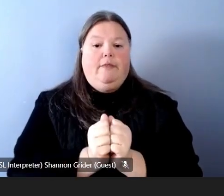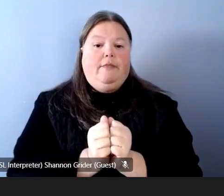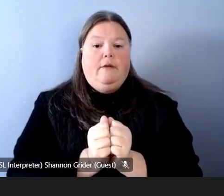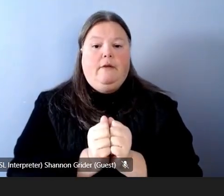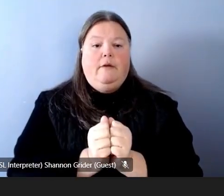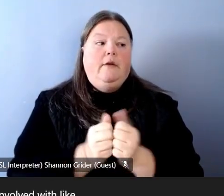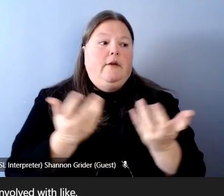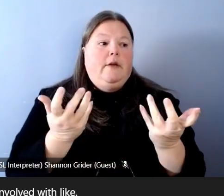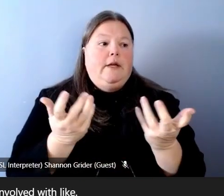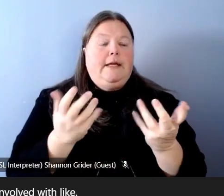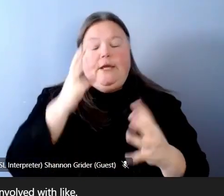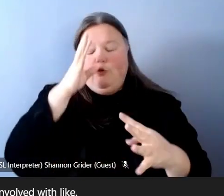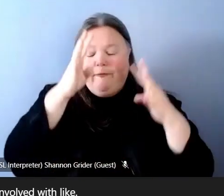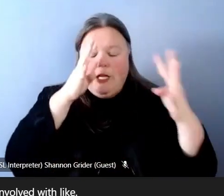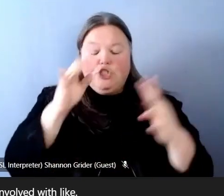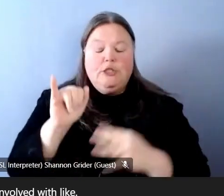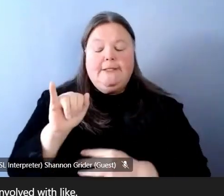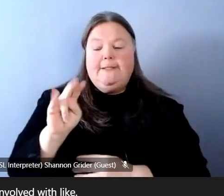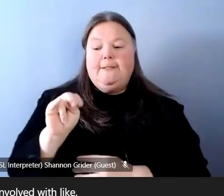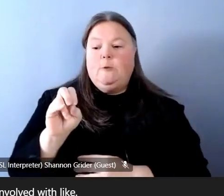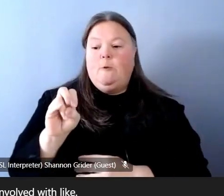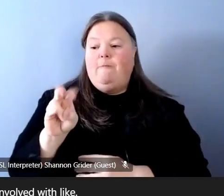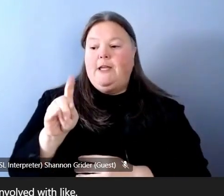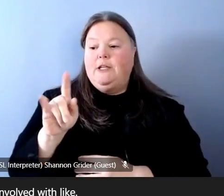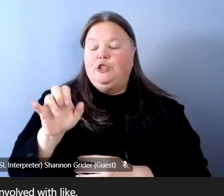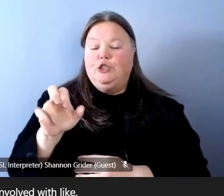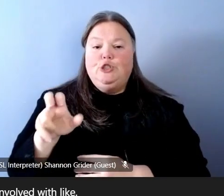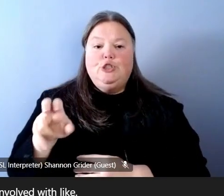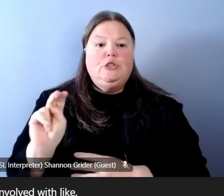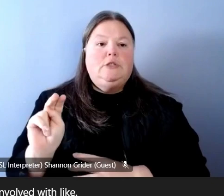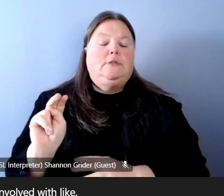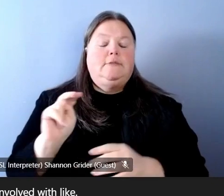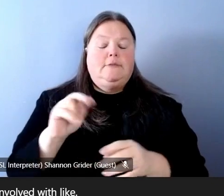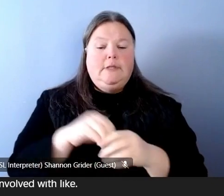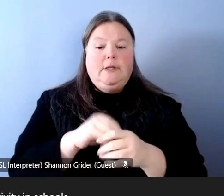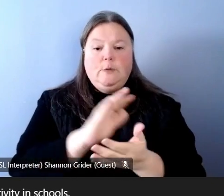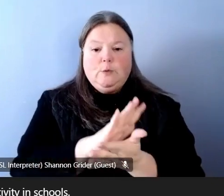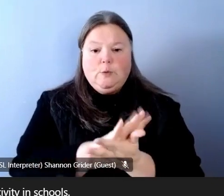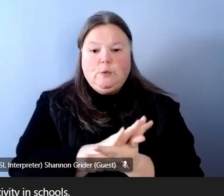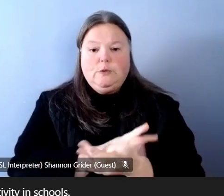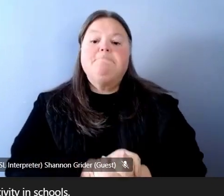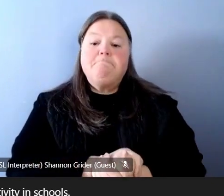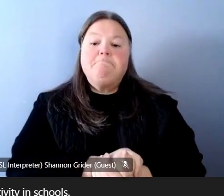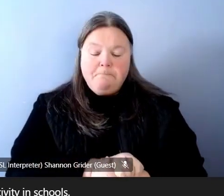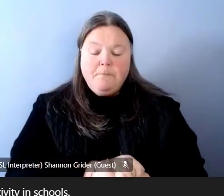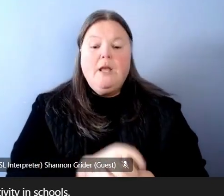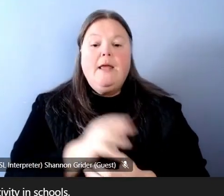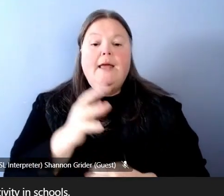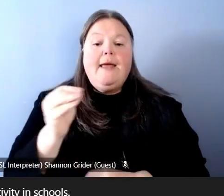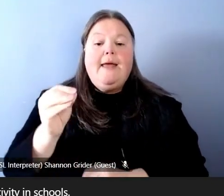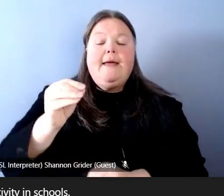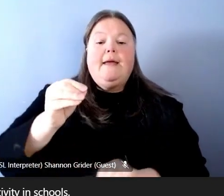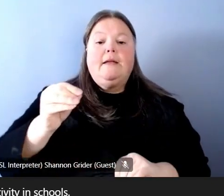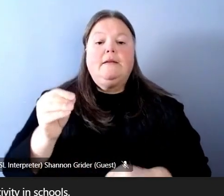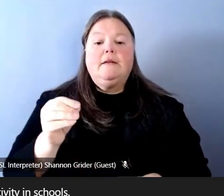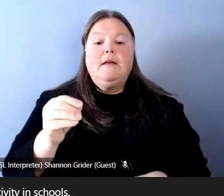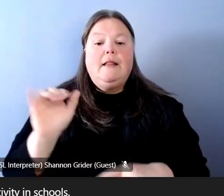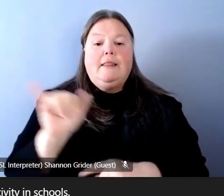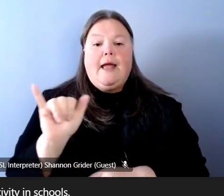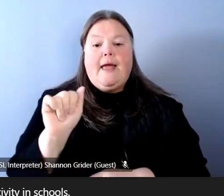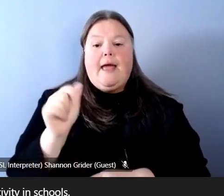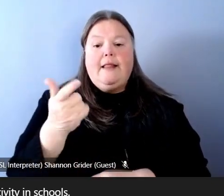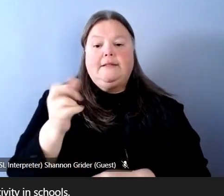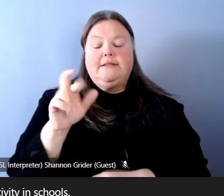things involving innovation and creativity in schools. If that makes sense. And they, like Alexandra said,